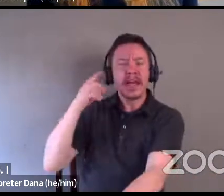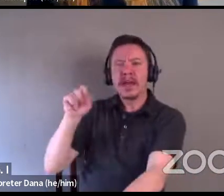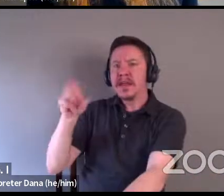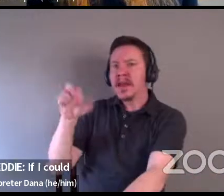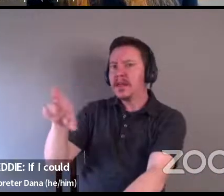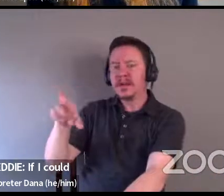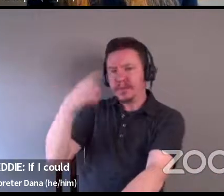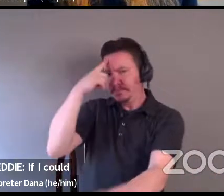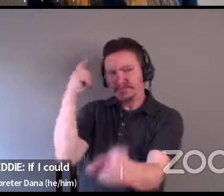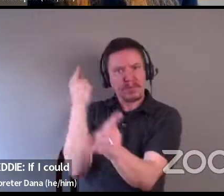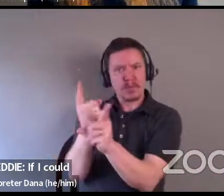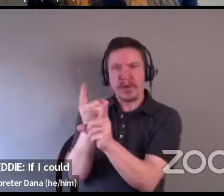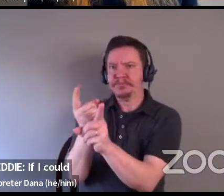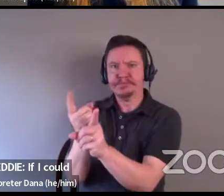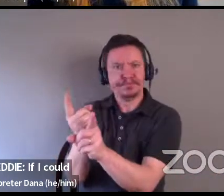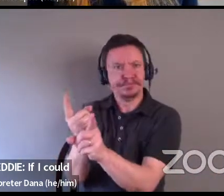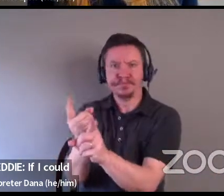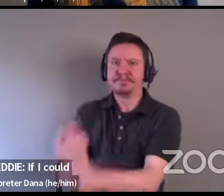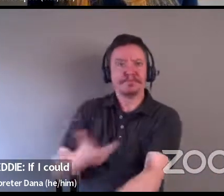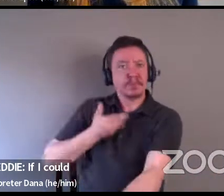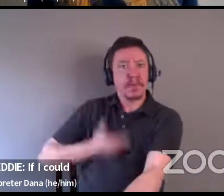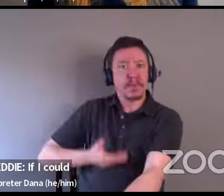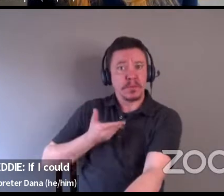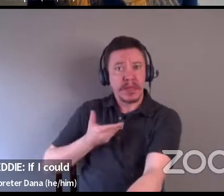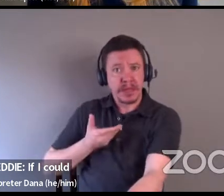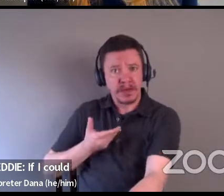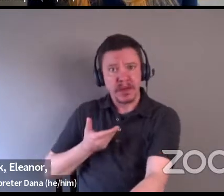And I think for me,